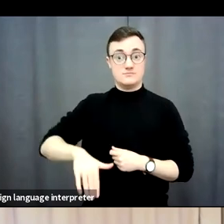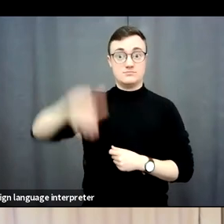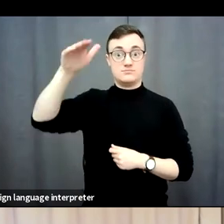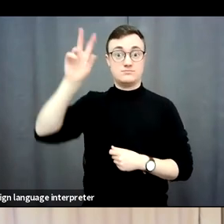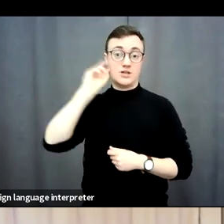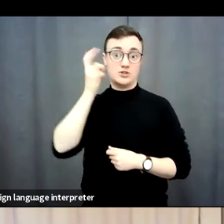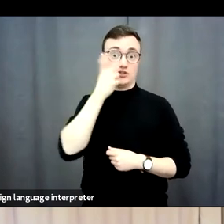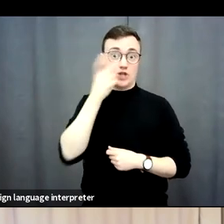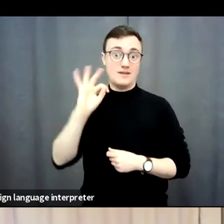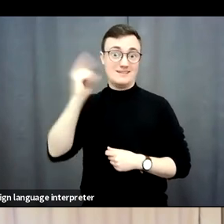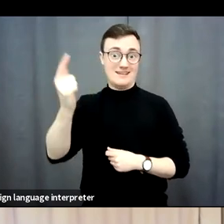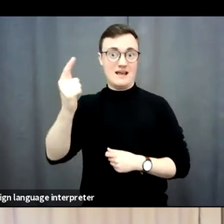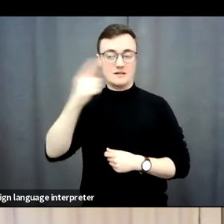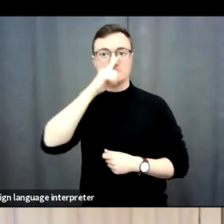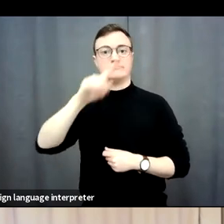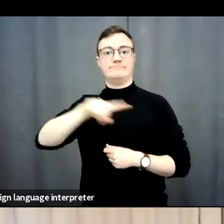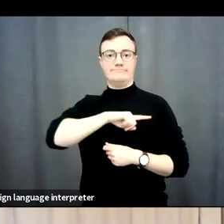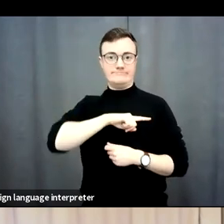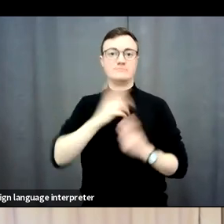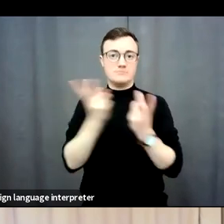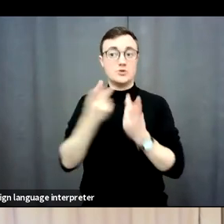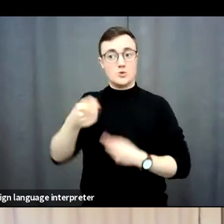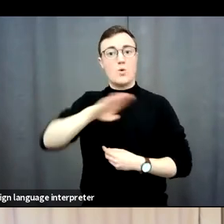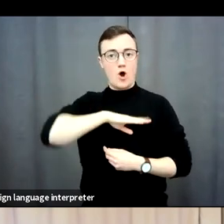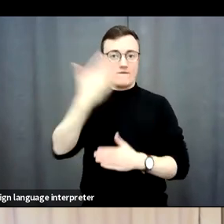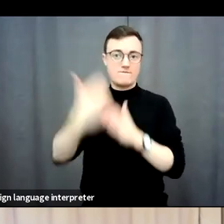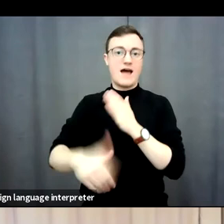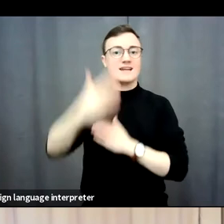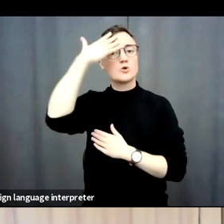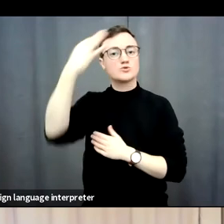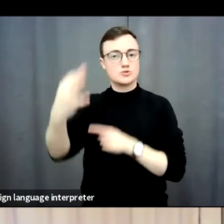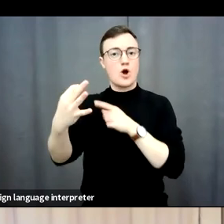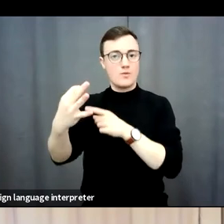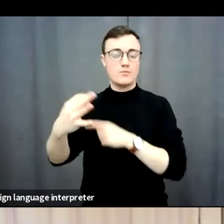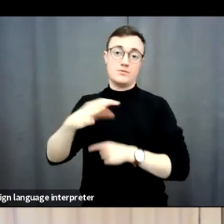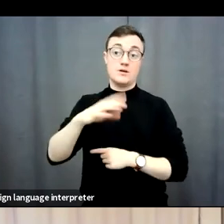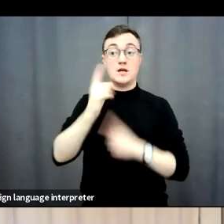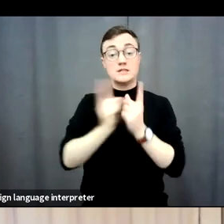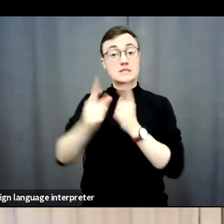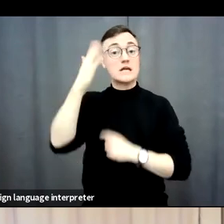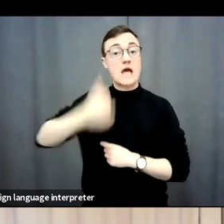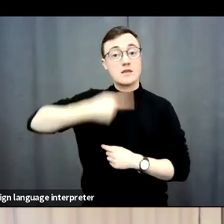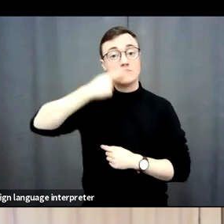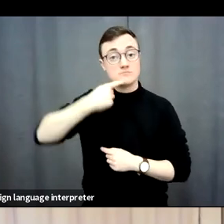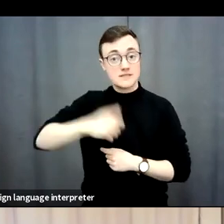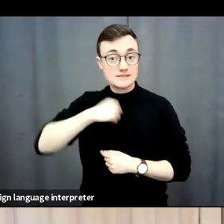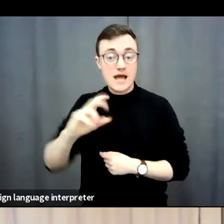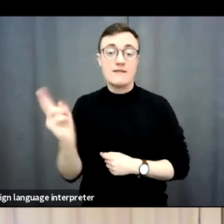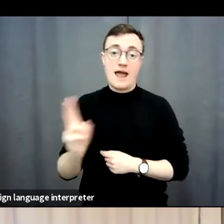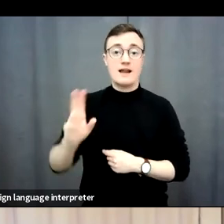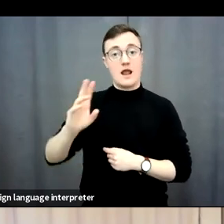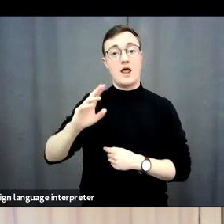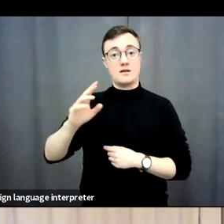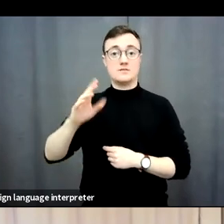language before the deafblindness is set on. So you can either have a spoken language or a sign language. And